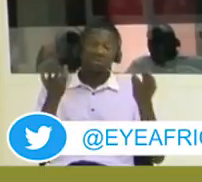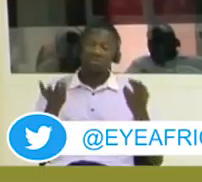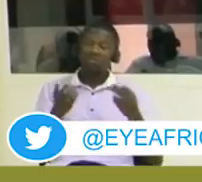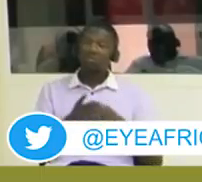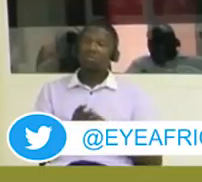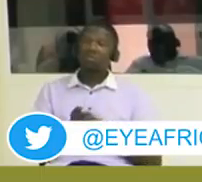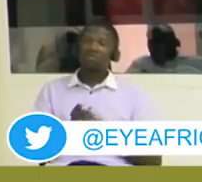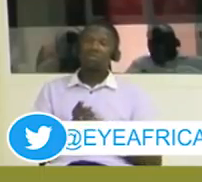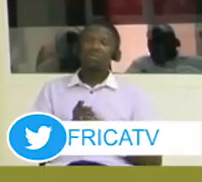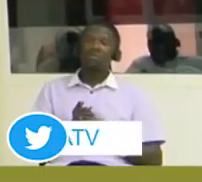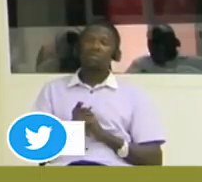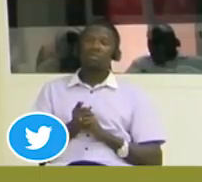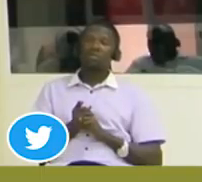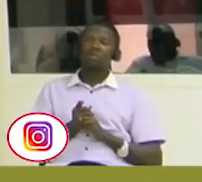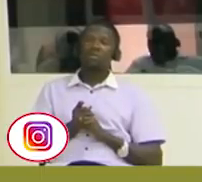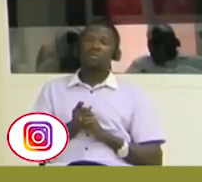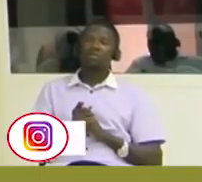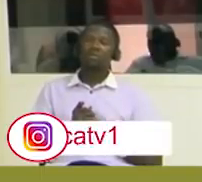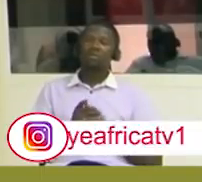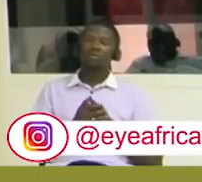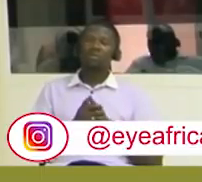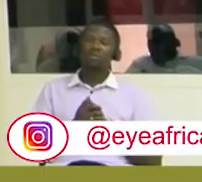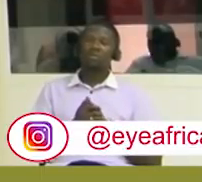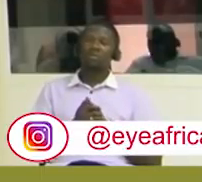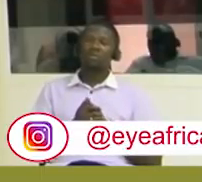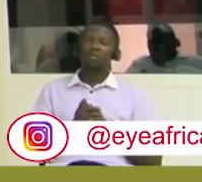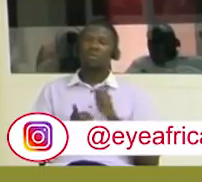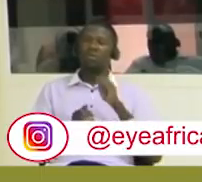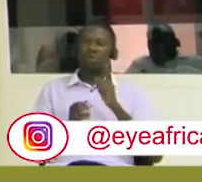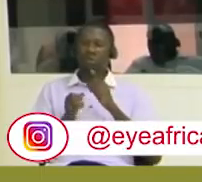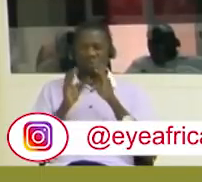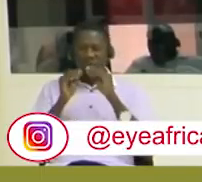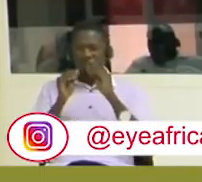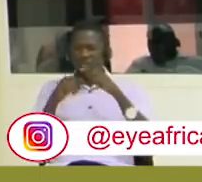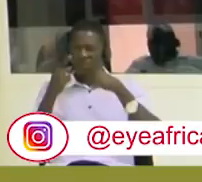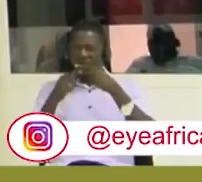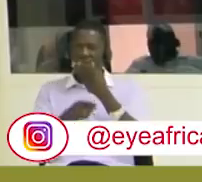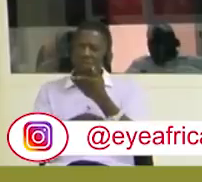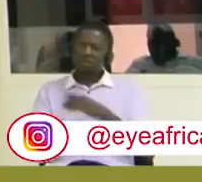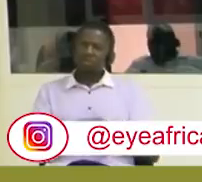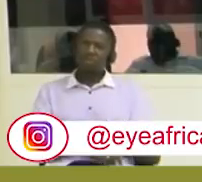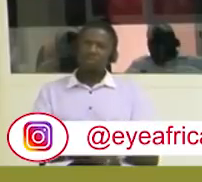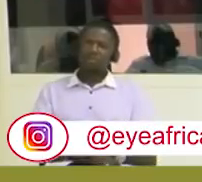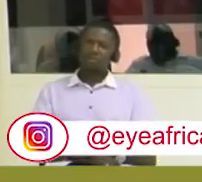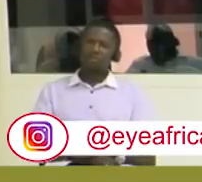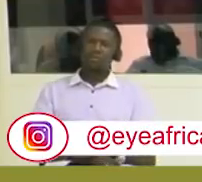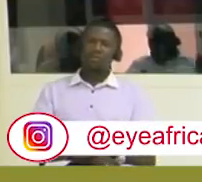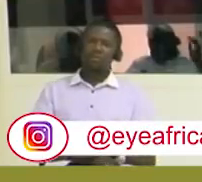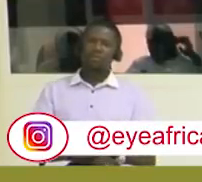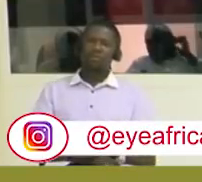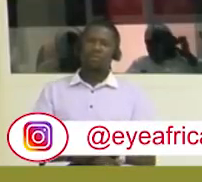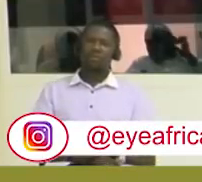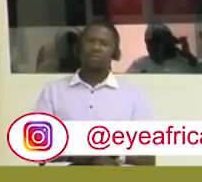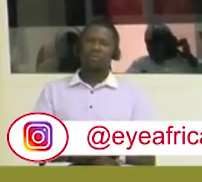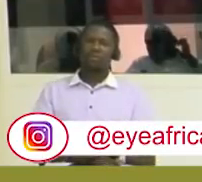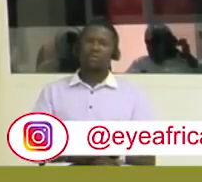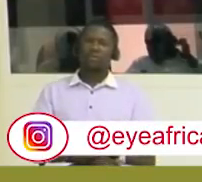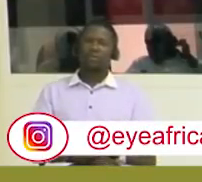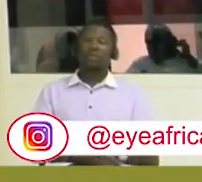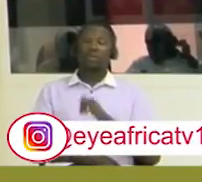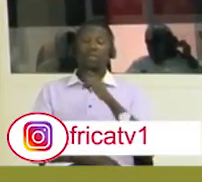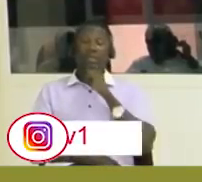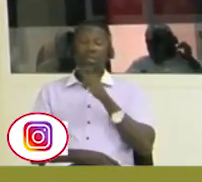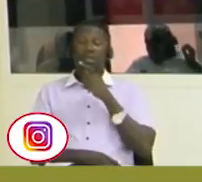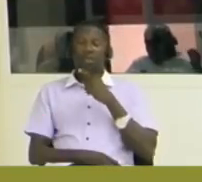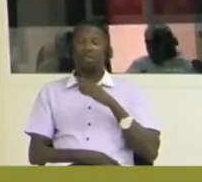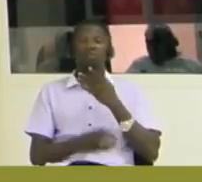subsequently recovered. What do you say to that accusation? Well, sir, I say there are so many things wrong with